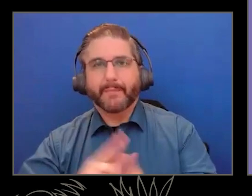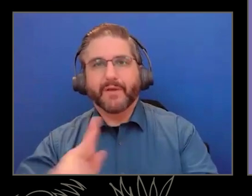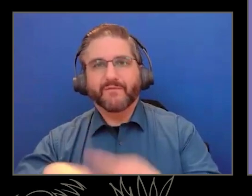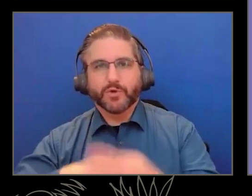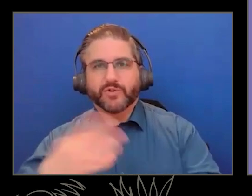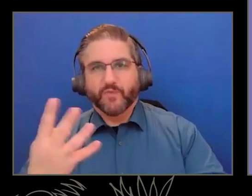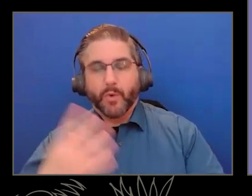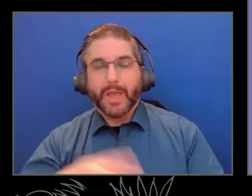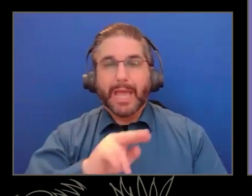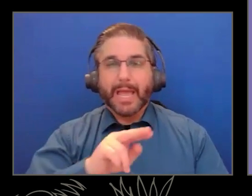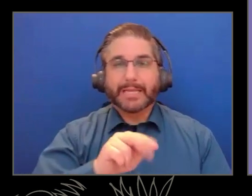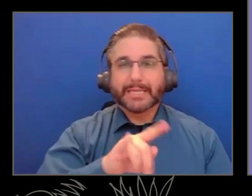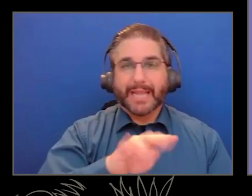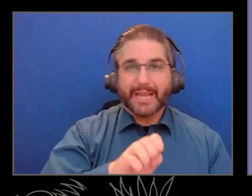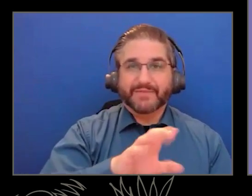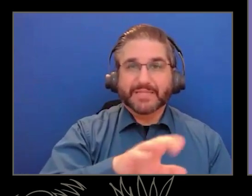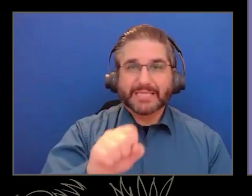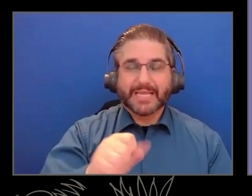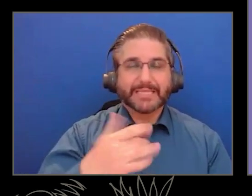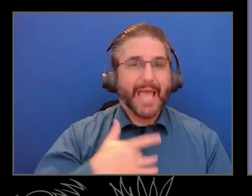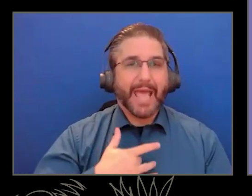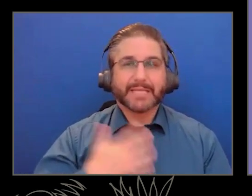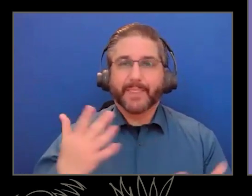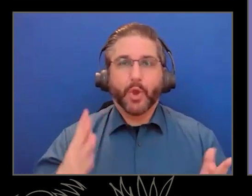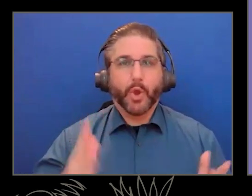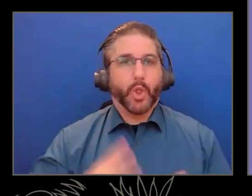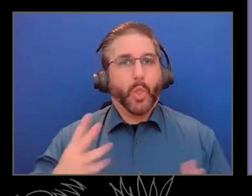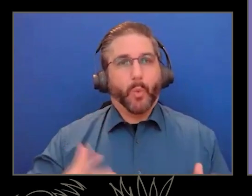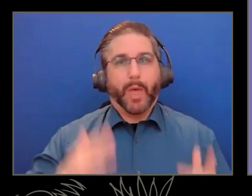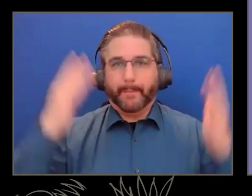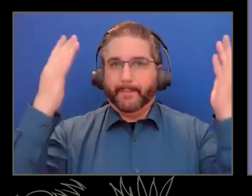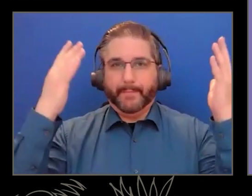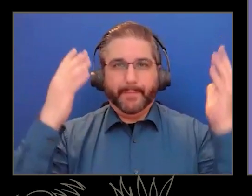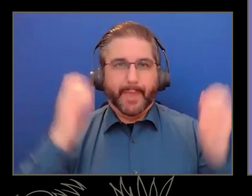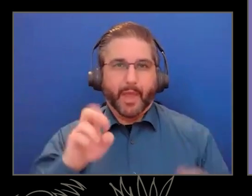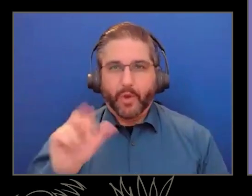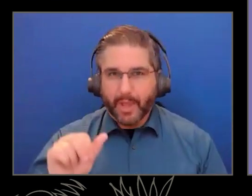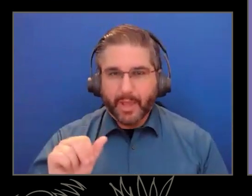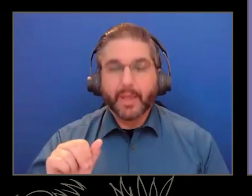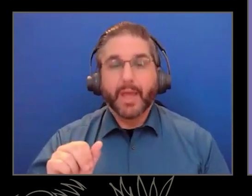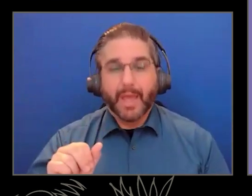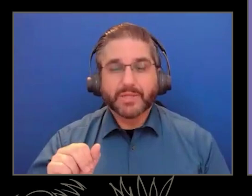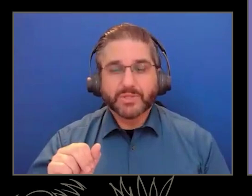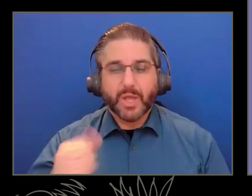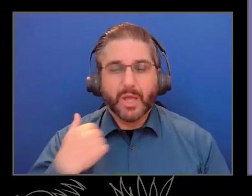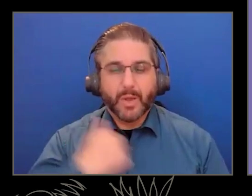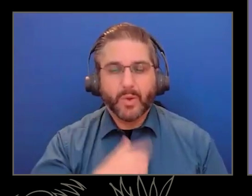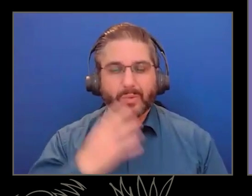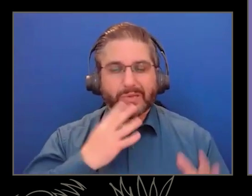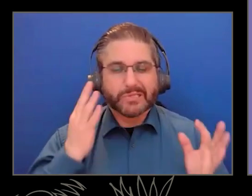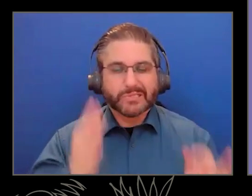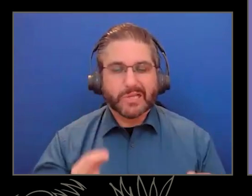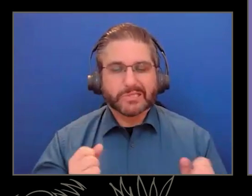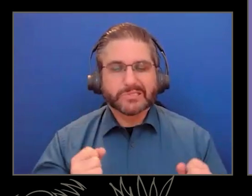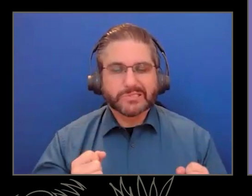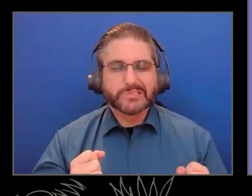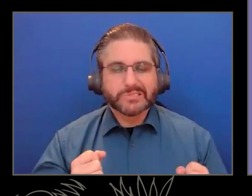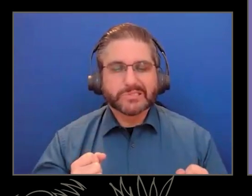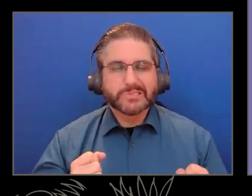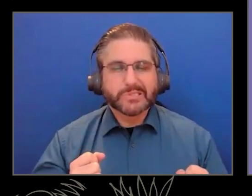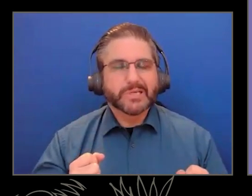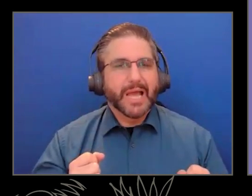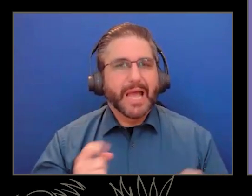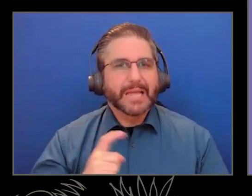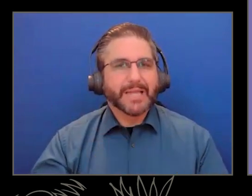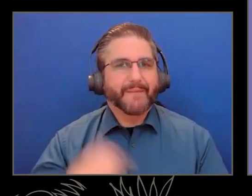is in its glow-up era, and the maintainer of styled components said that maybe it's time for us to go ahead and move on. So today